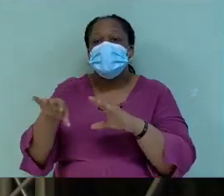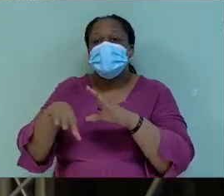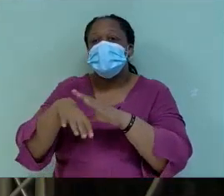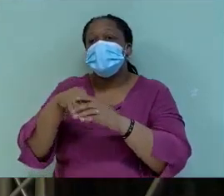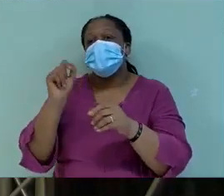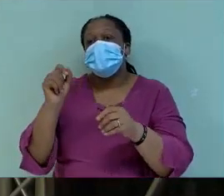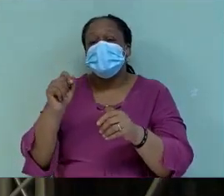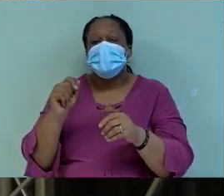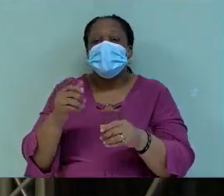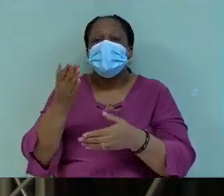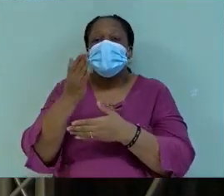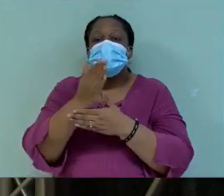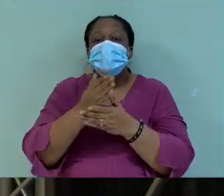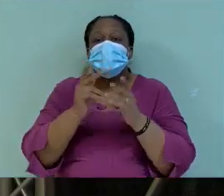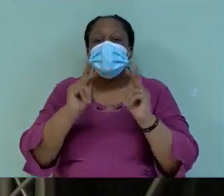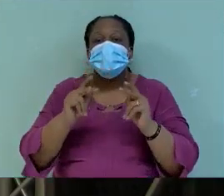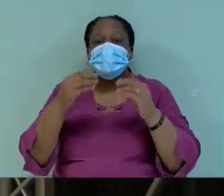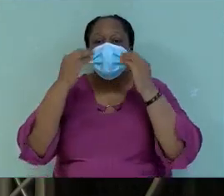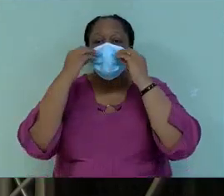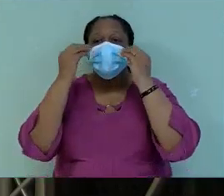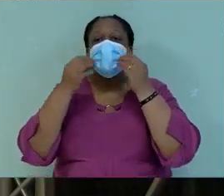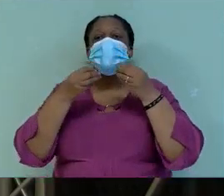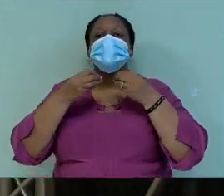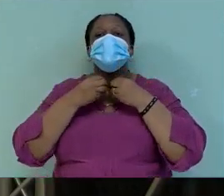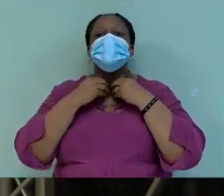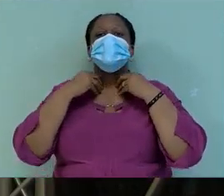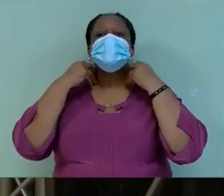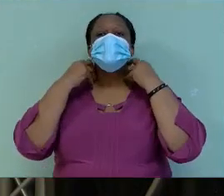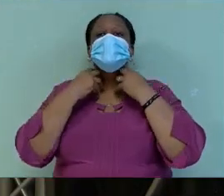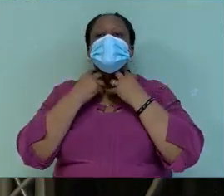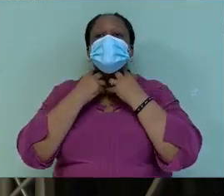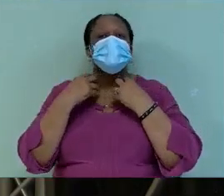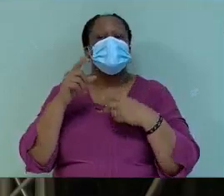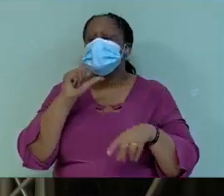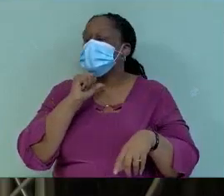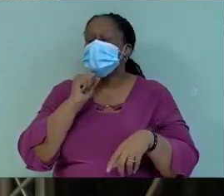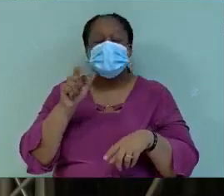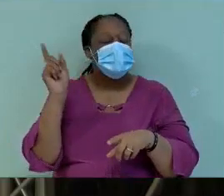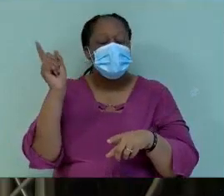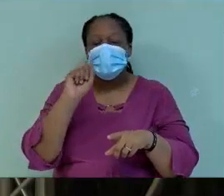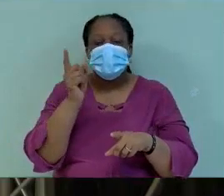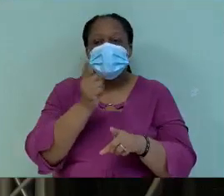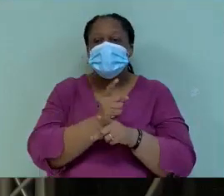people are doing, then that does not constitute wearing your mask. Your